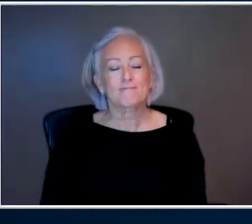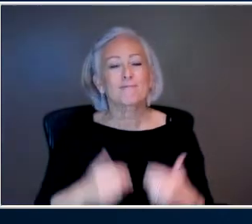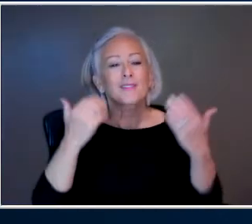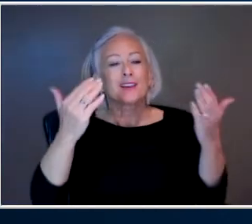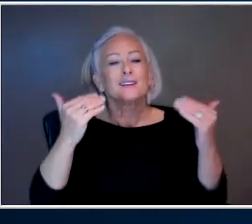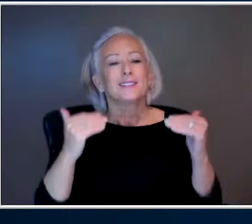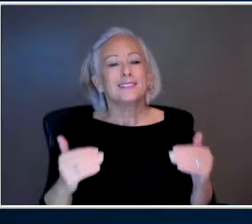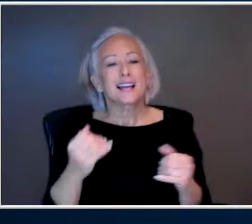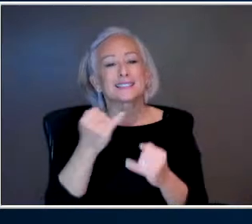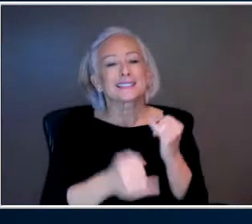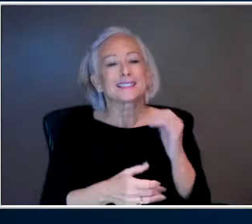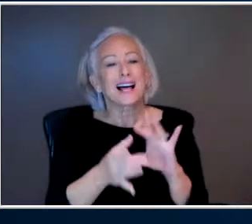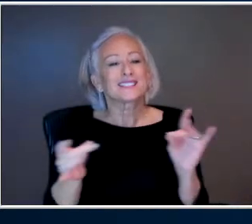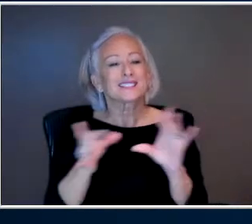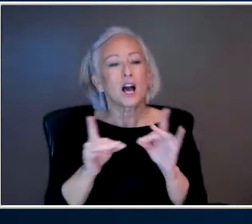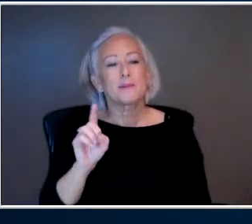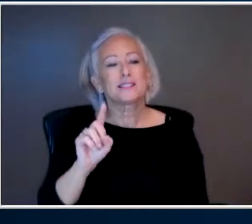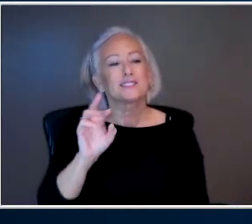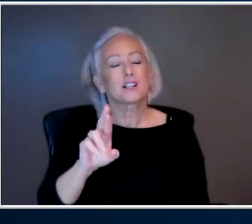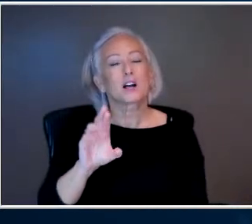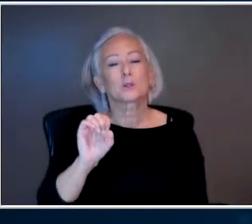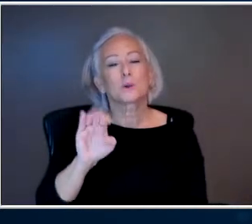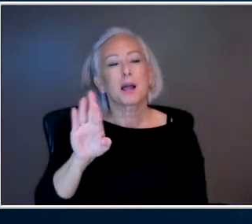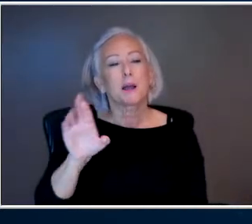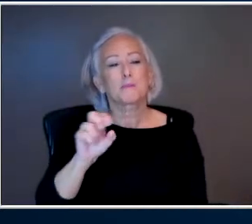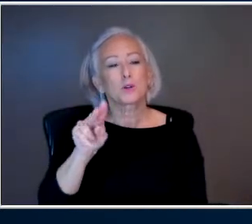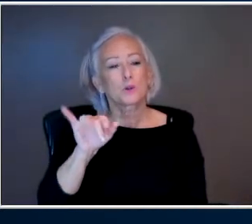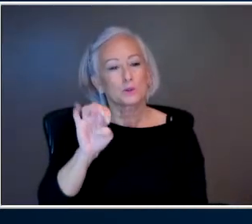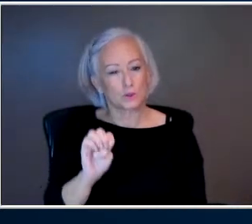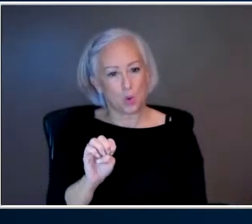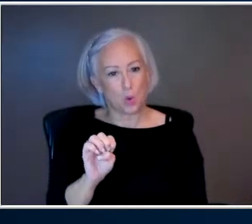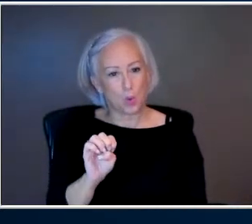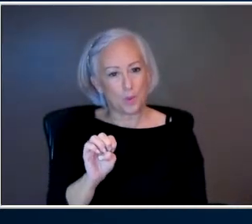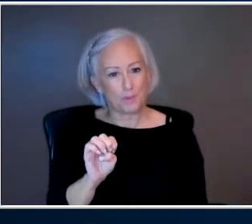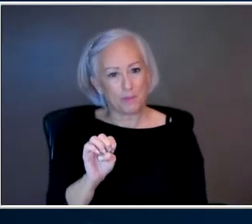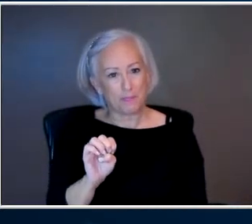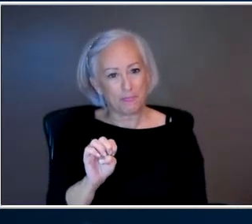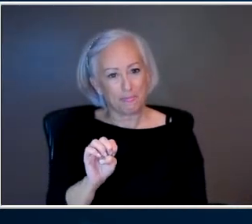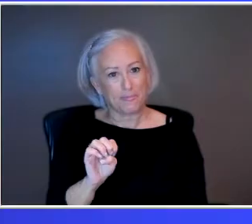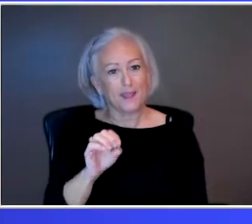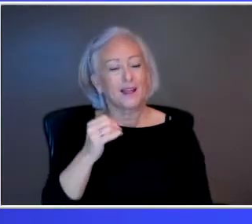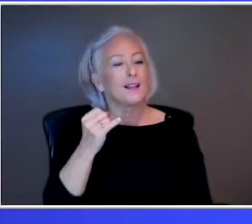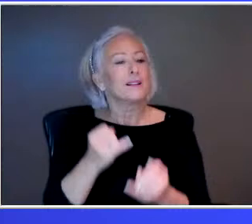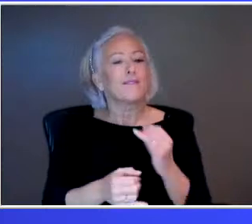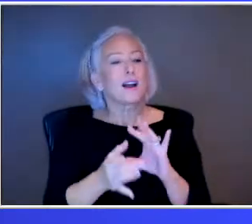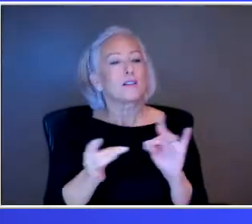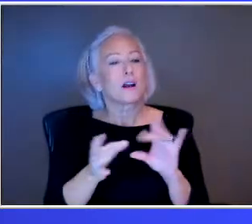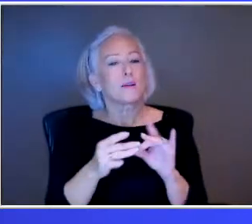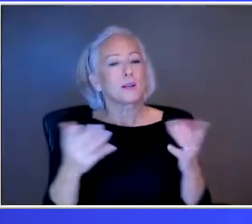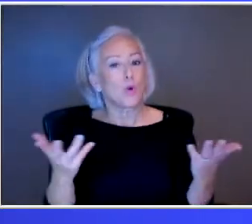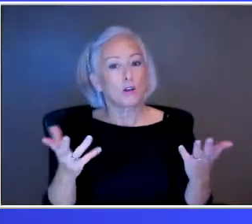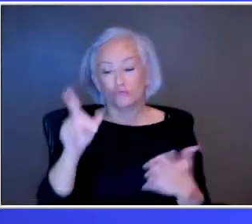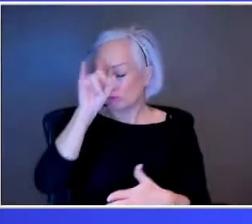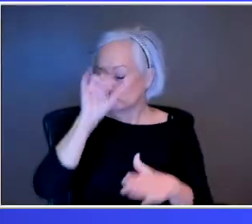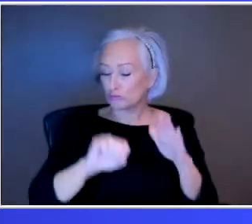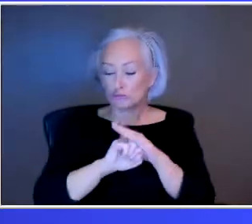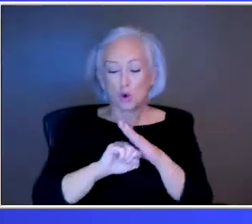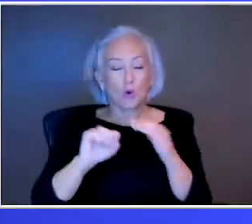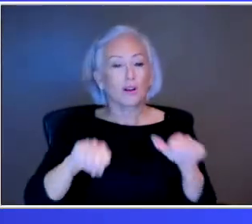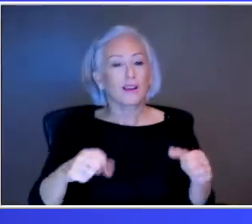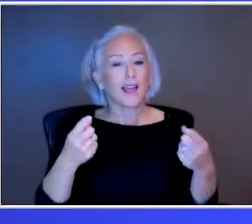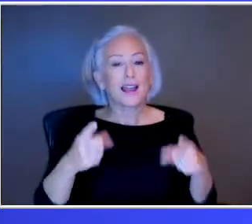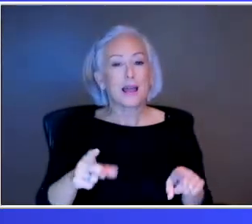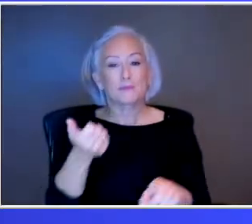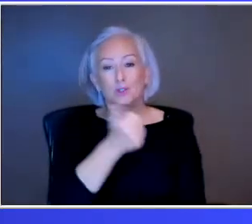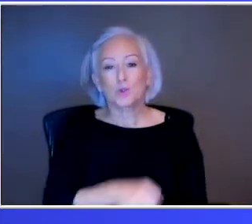to start with you. Someone listening right now, what is the takeaway today? That stroke can happen to anybody, no matter your age, and you